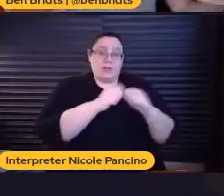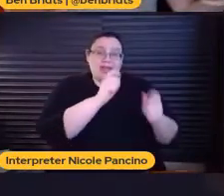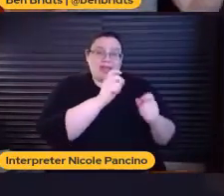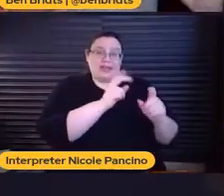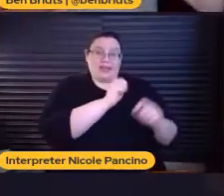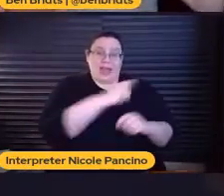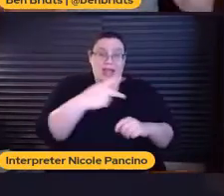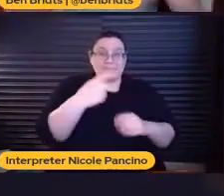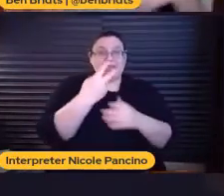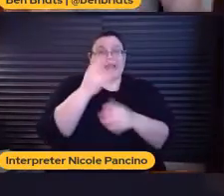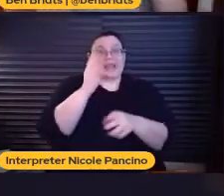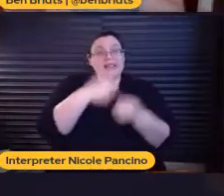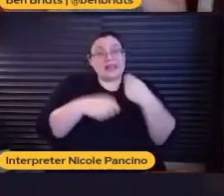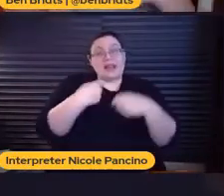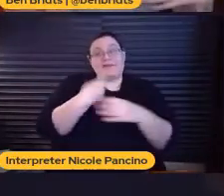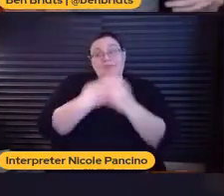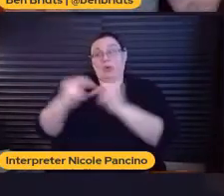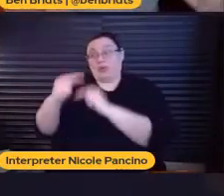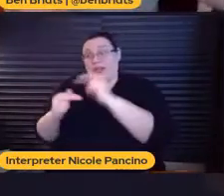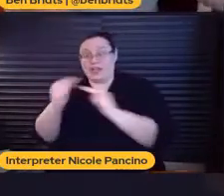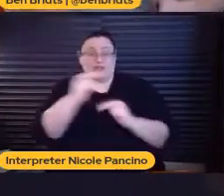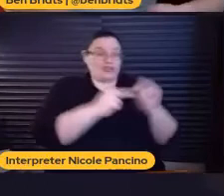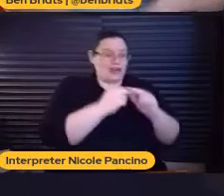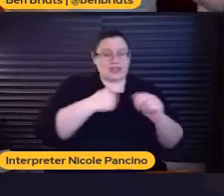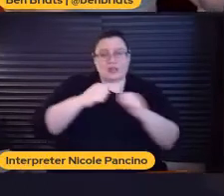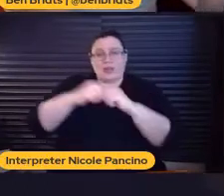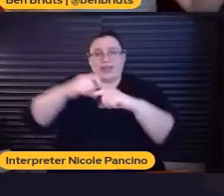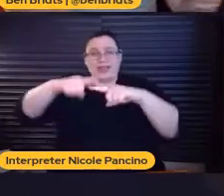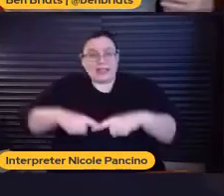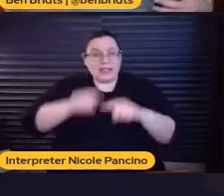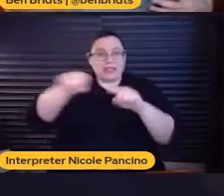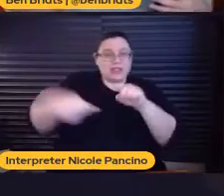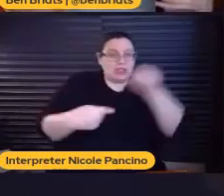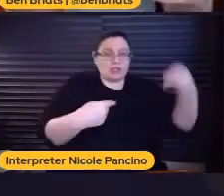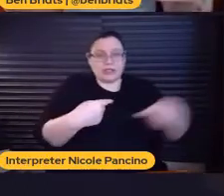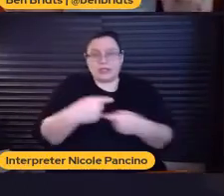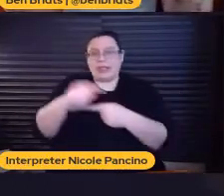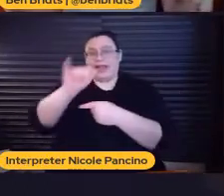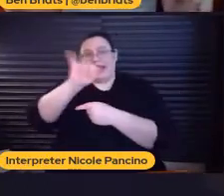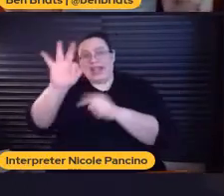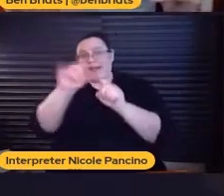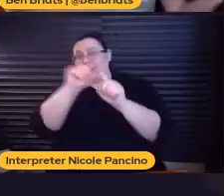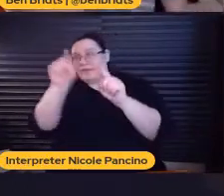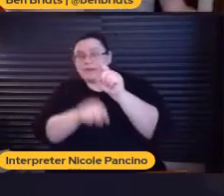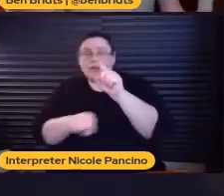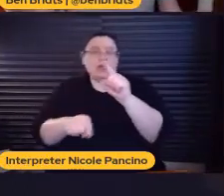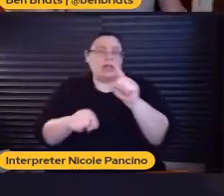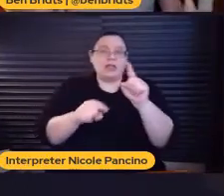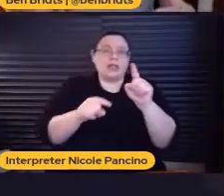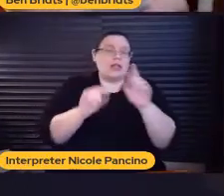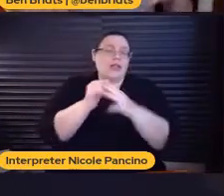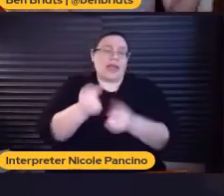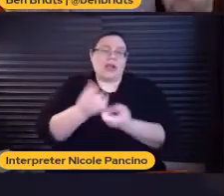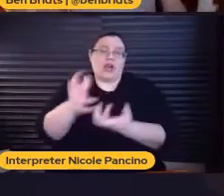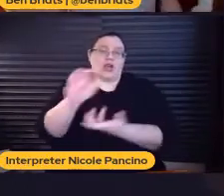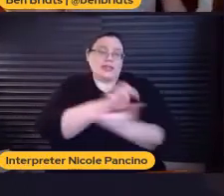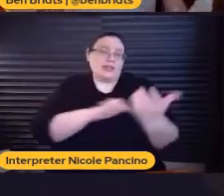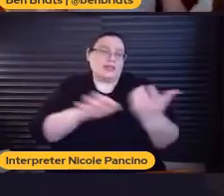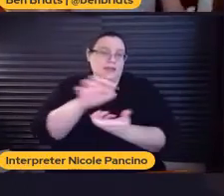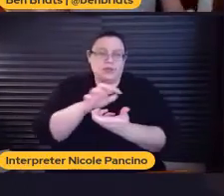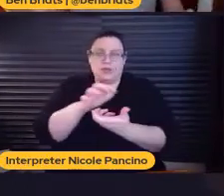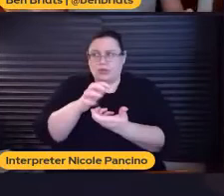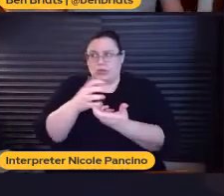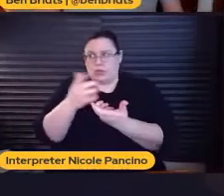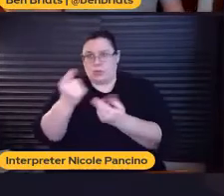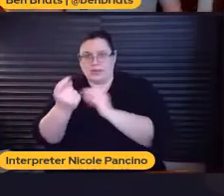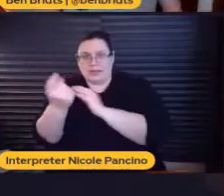constructs and then have conditions in there and selects and if statements that would create confusion about what is the default thing that